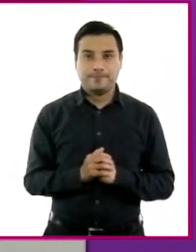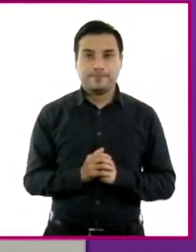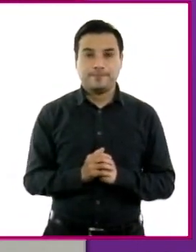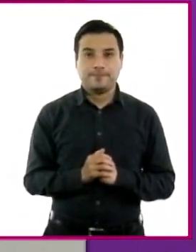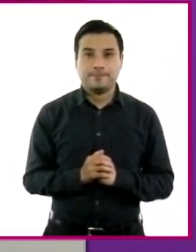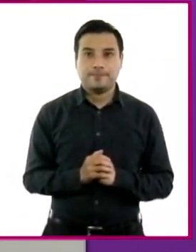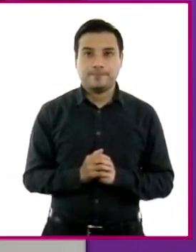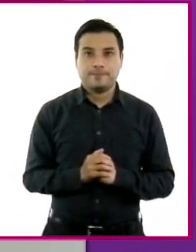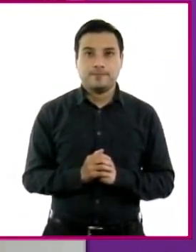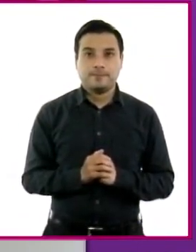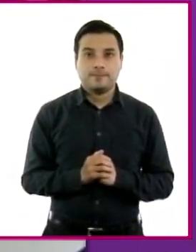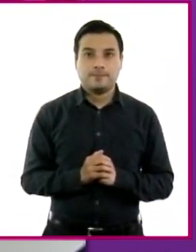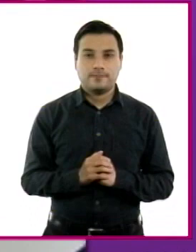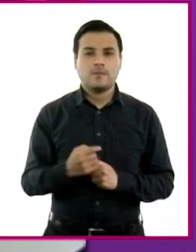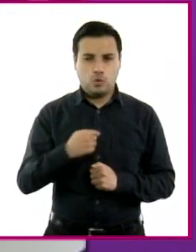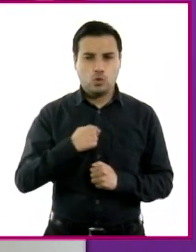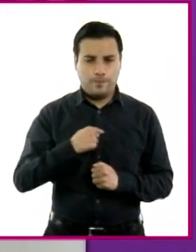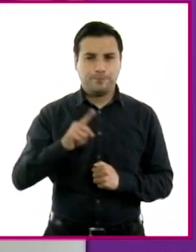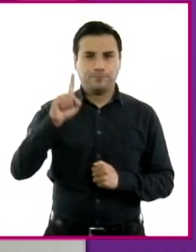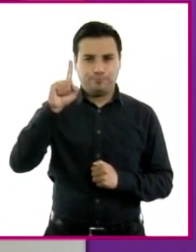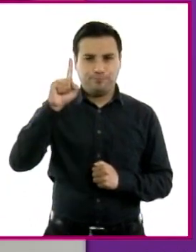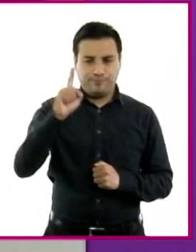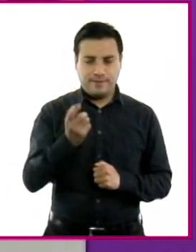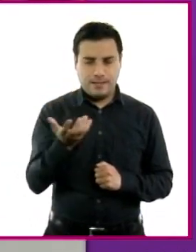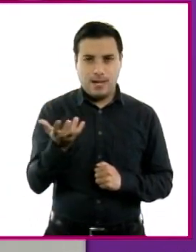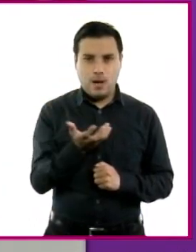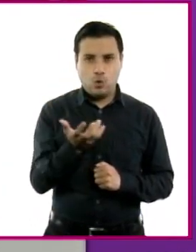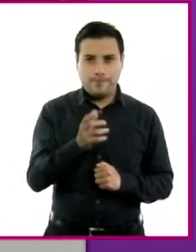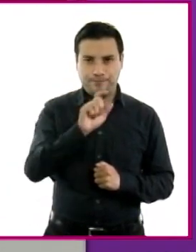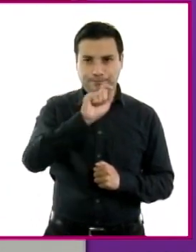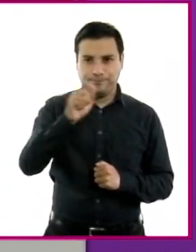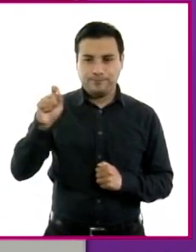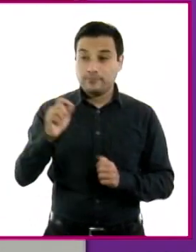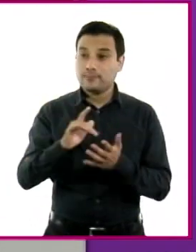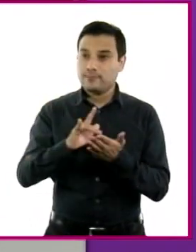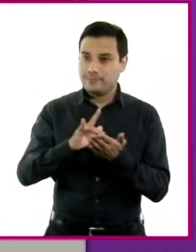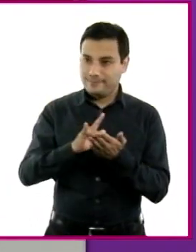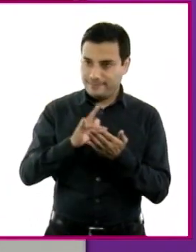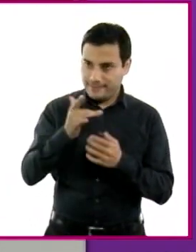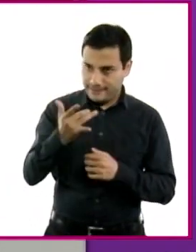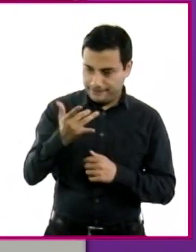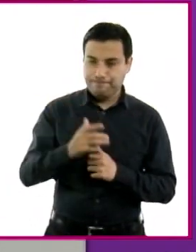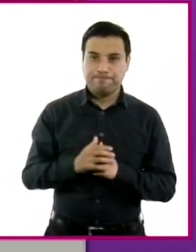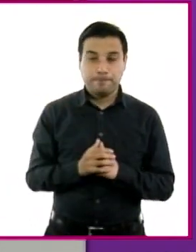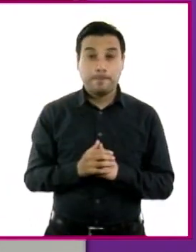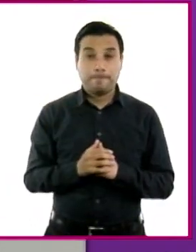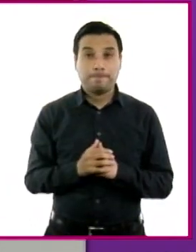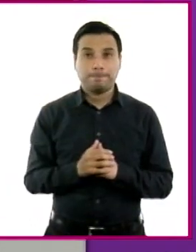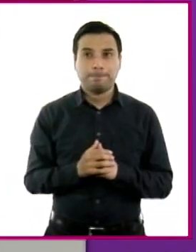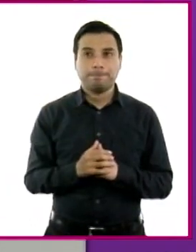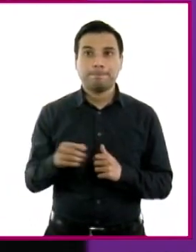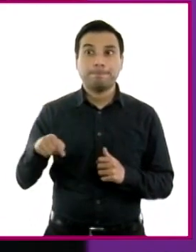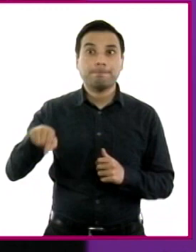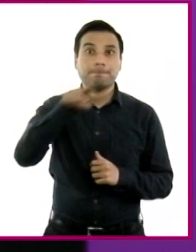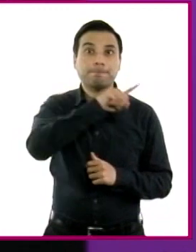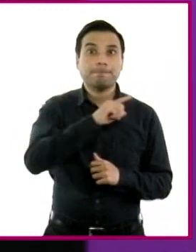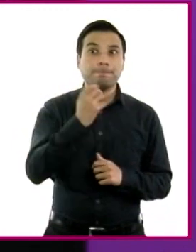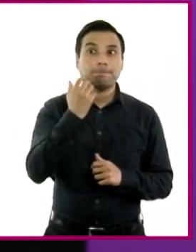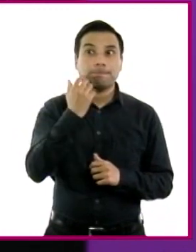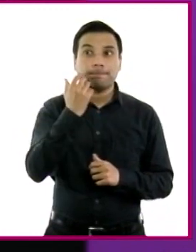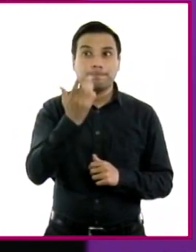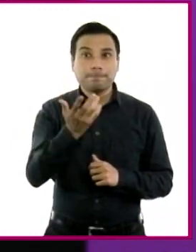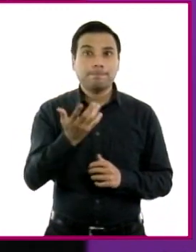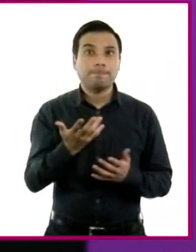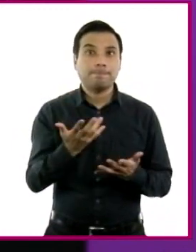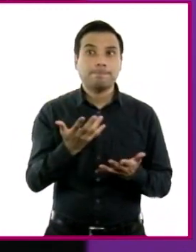I will write them down, Mr. Wong. Thank you, Mr. E. Now, who wants to read the first rule